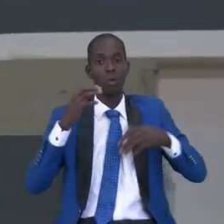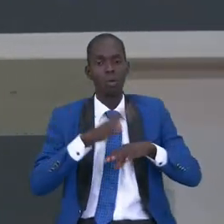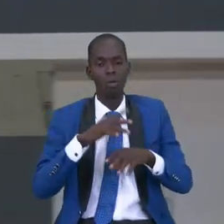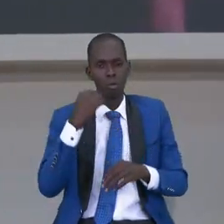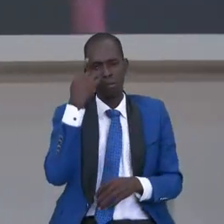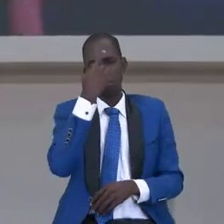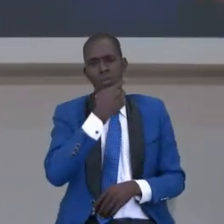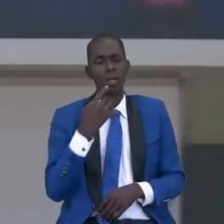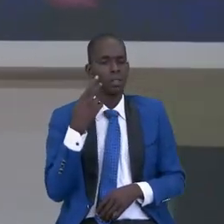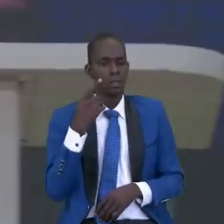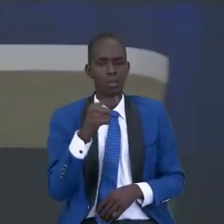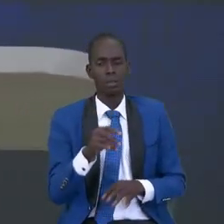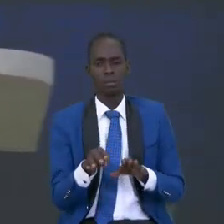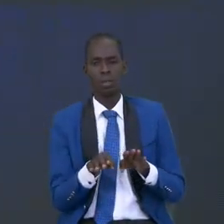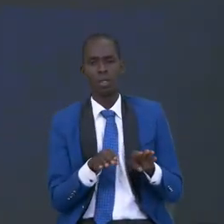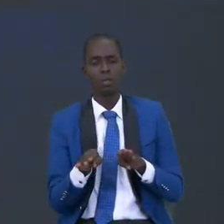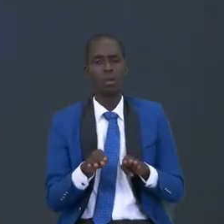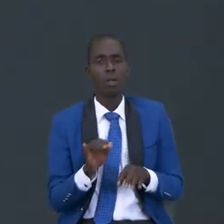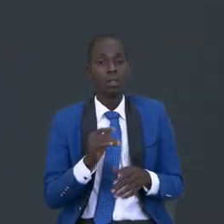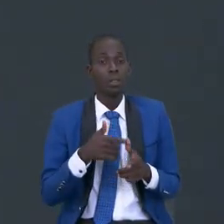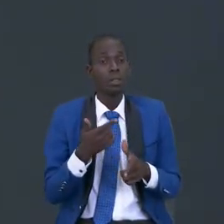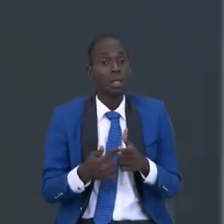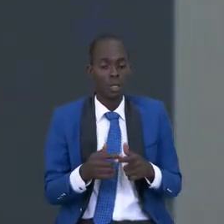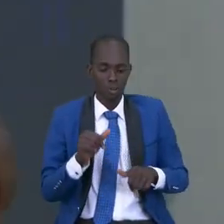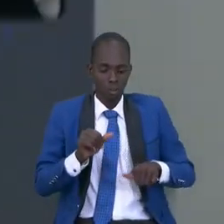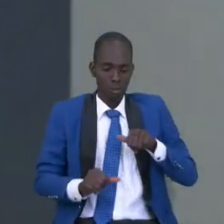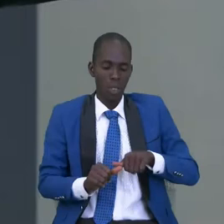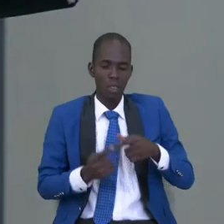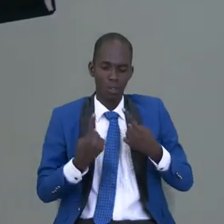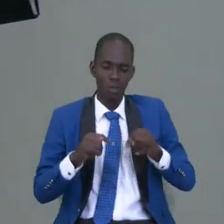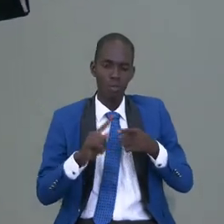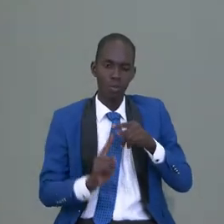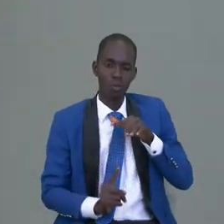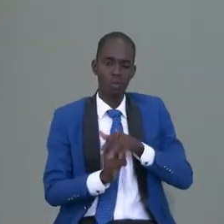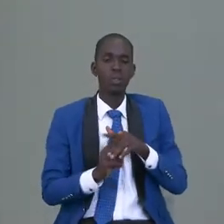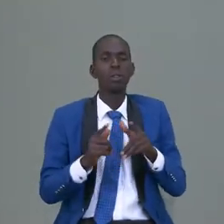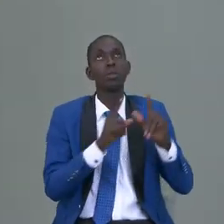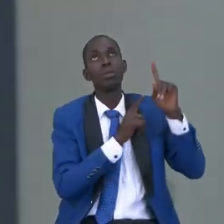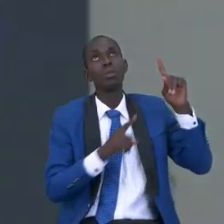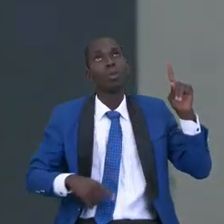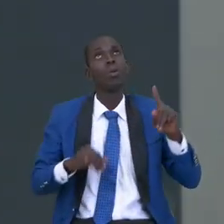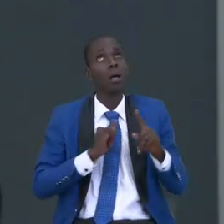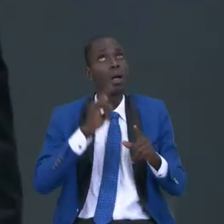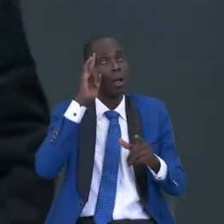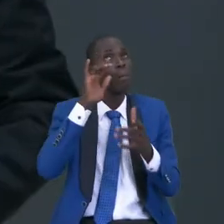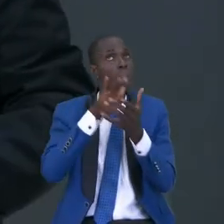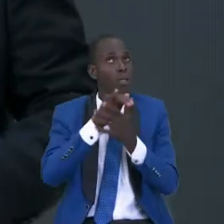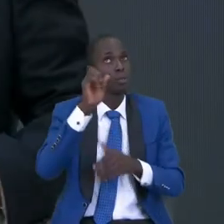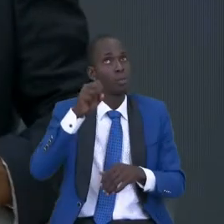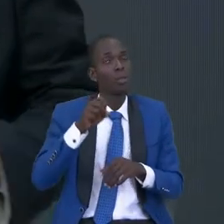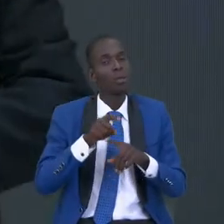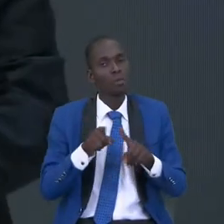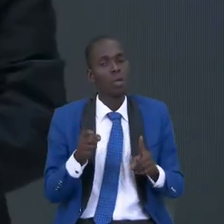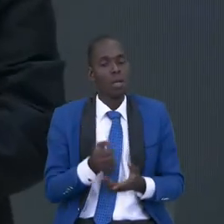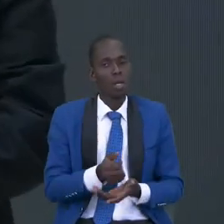see their action, unbelief tries to come in. Lord, I believe. Help thou